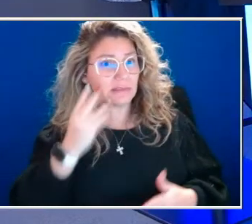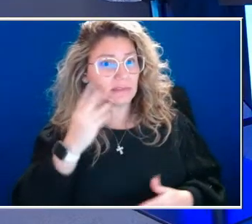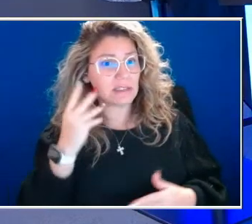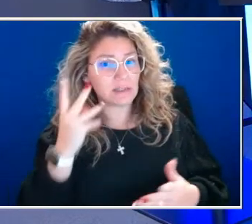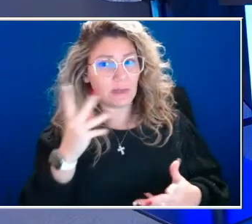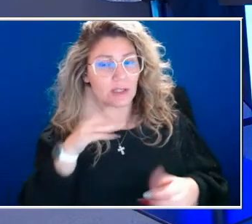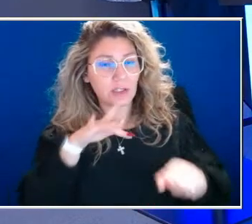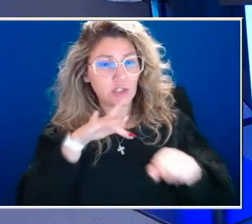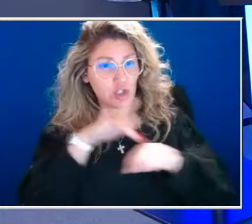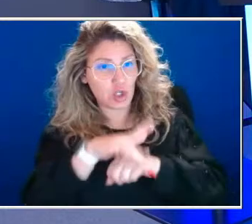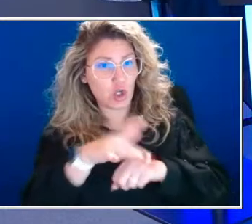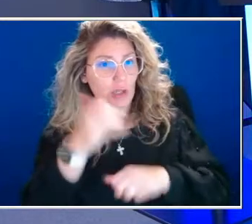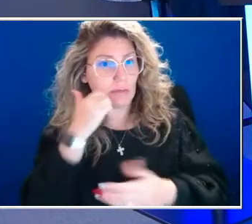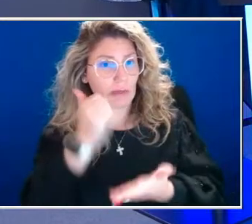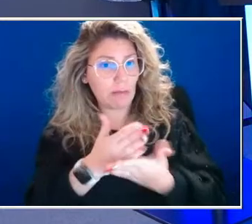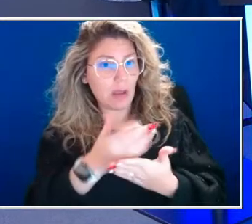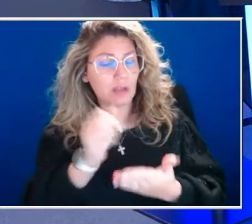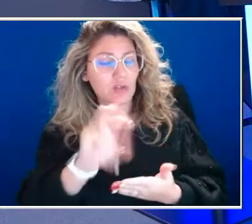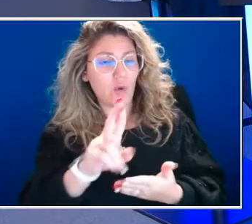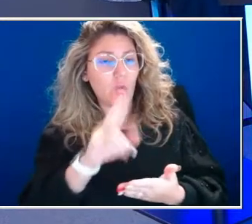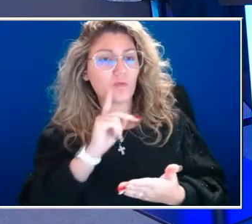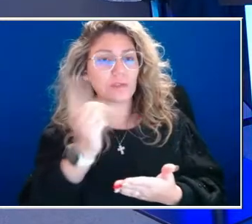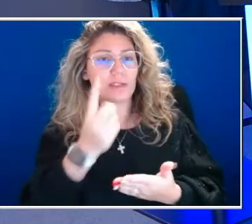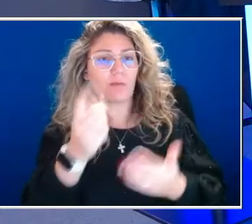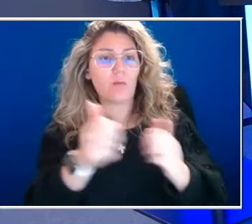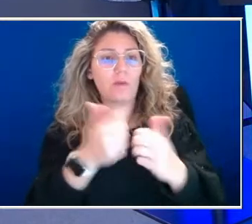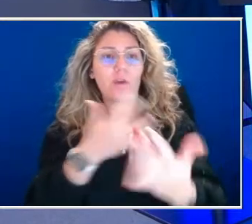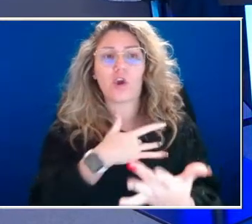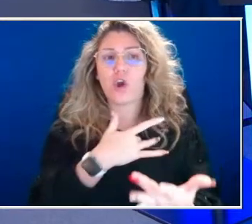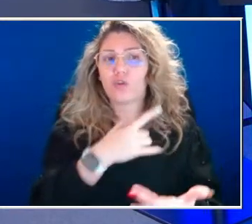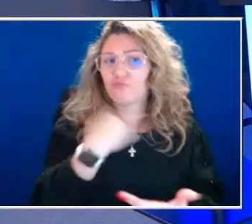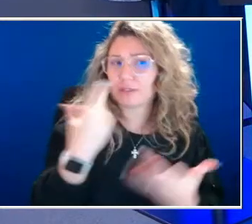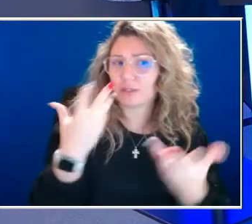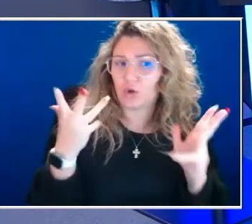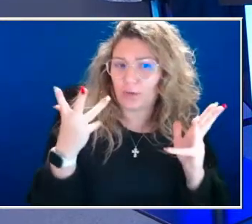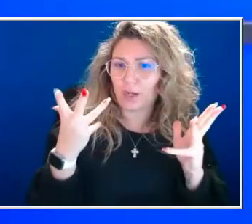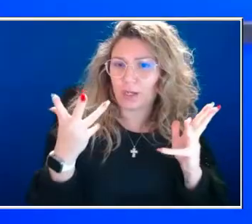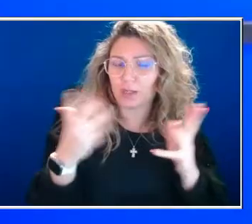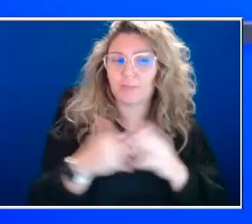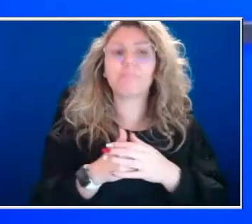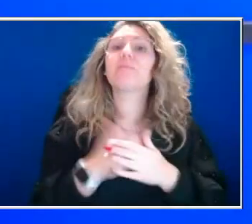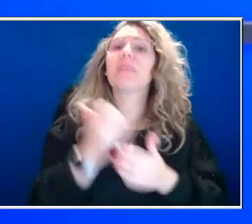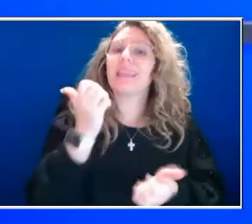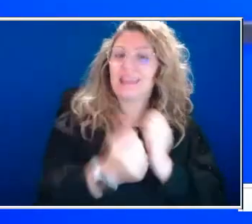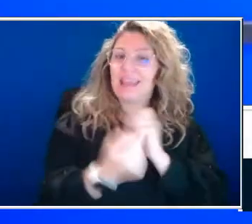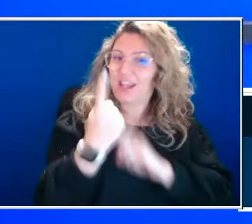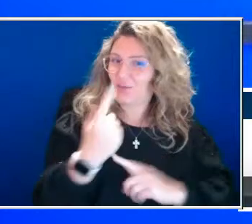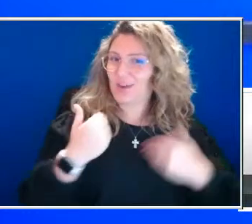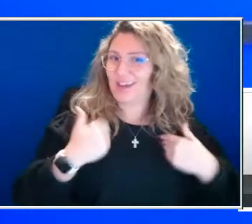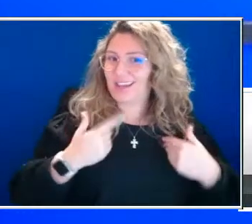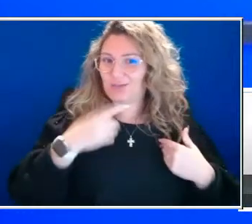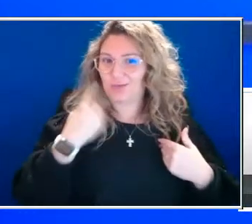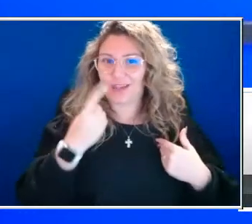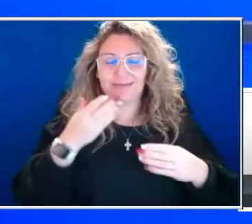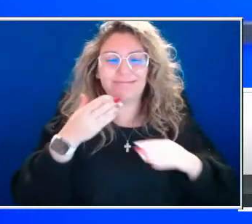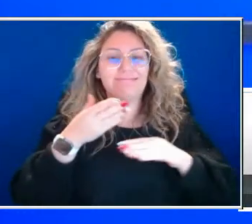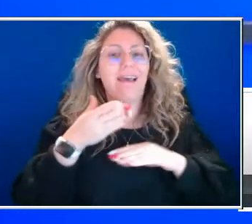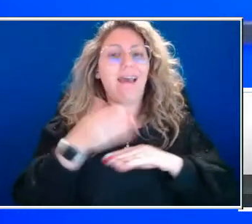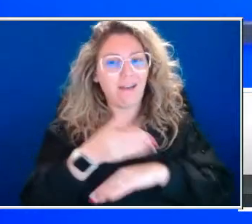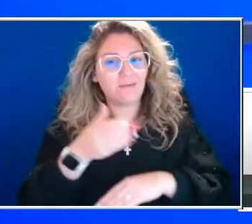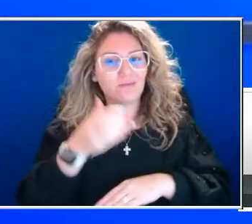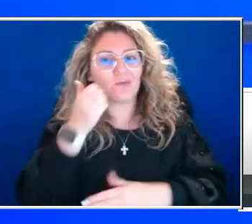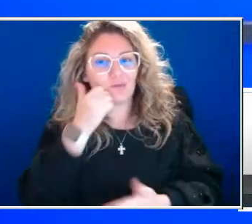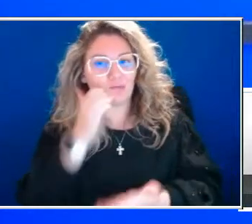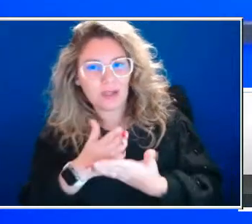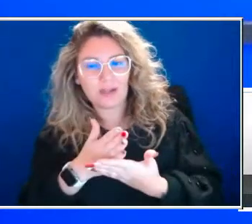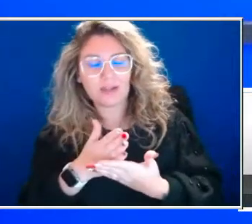at risk, or just somebody who has a heart risk already? Everybody is at risk after menopause, and like I said, the women who experience menopause